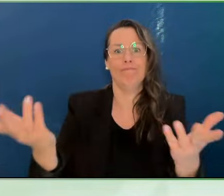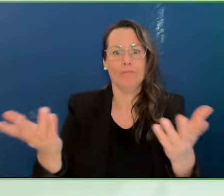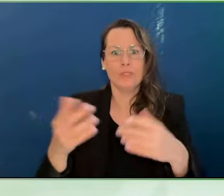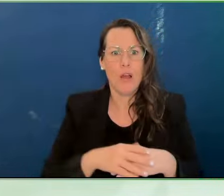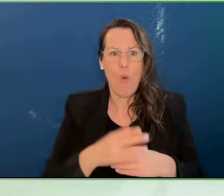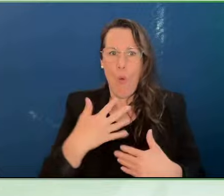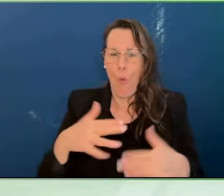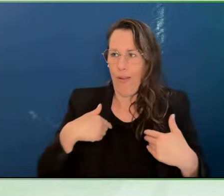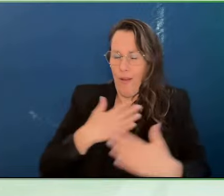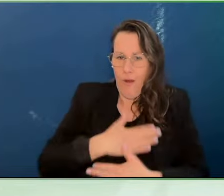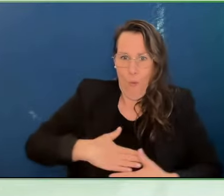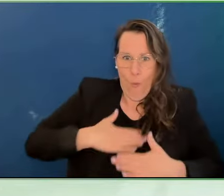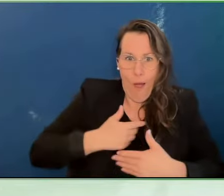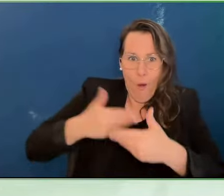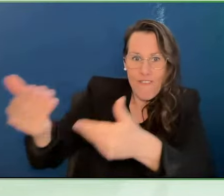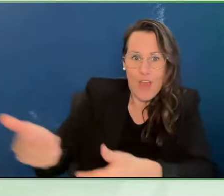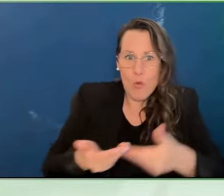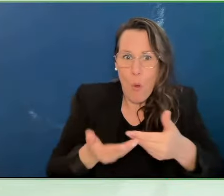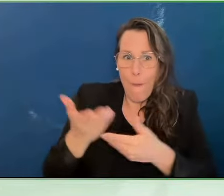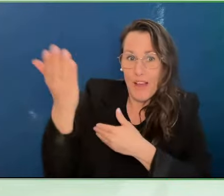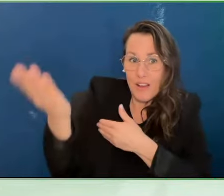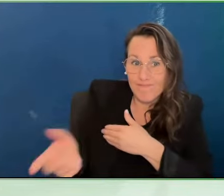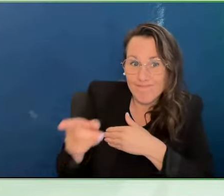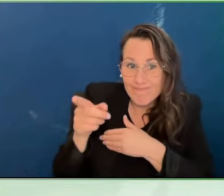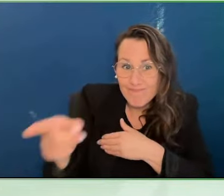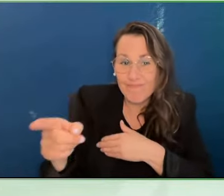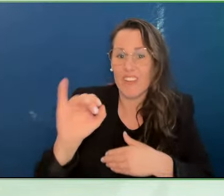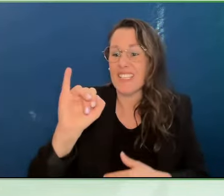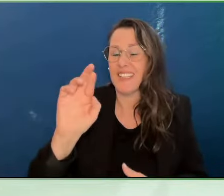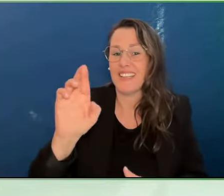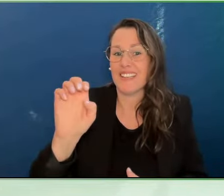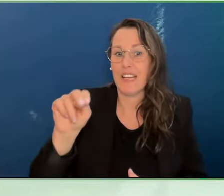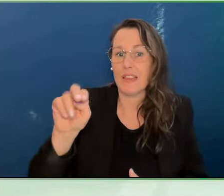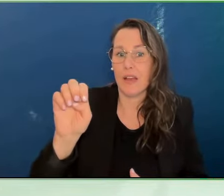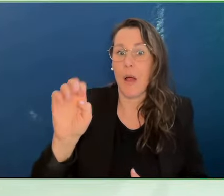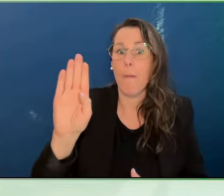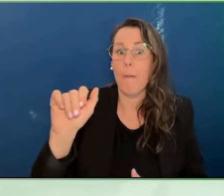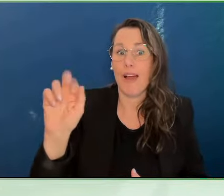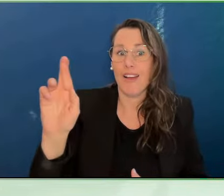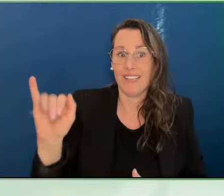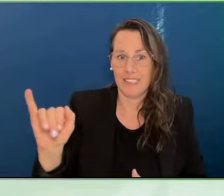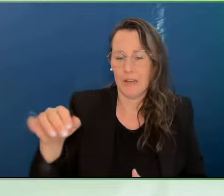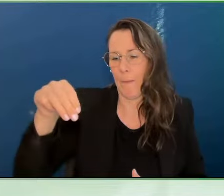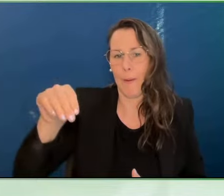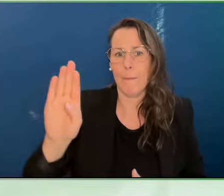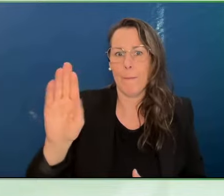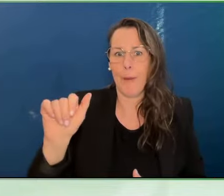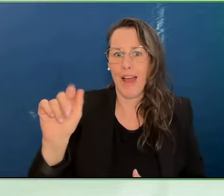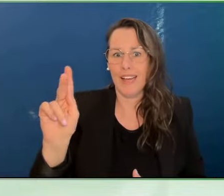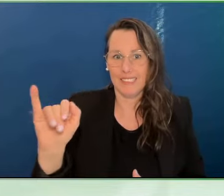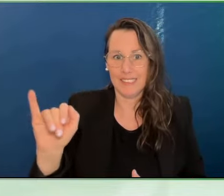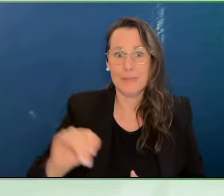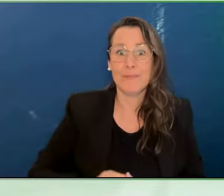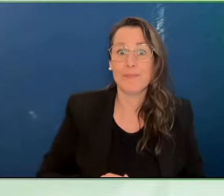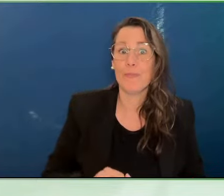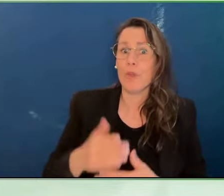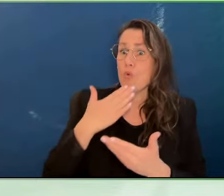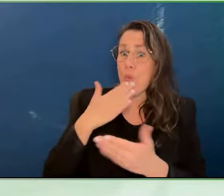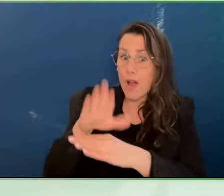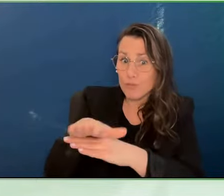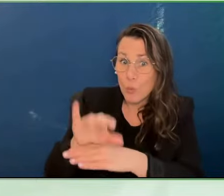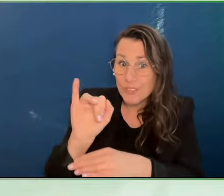a conference accessible. The people here, we hope that we have added some interesting features to them.